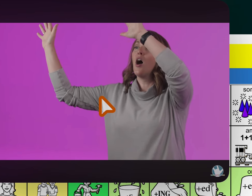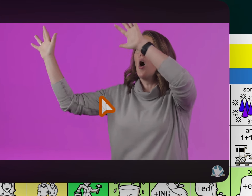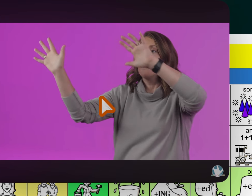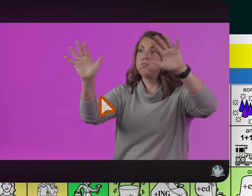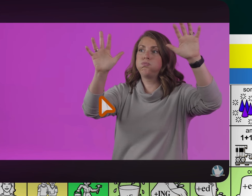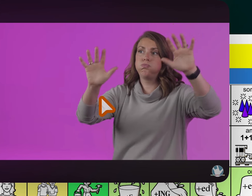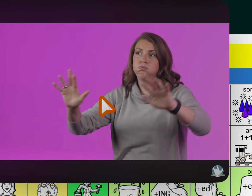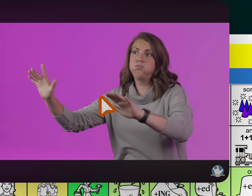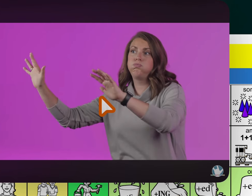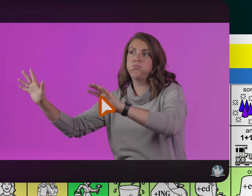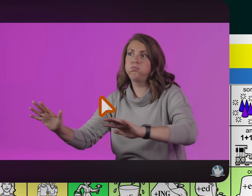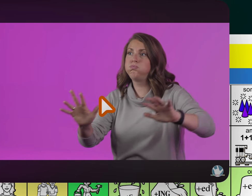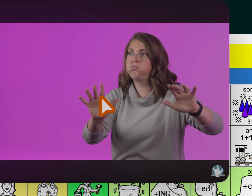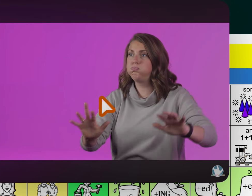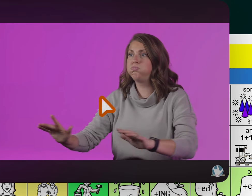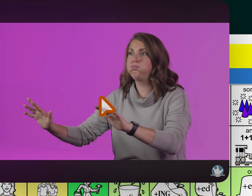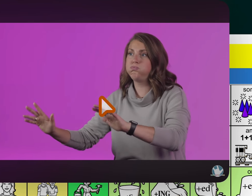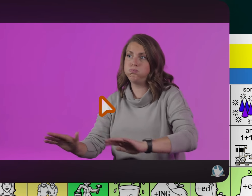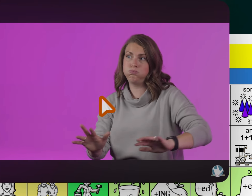this.